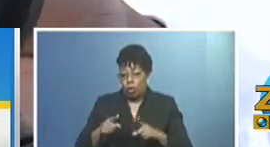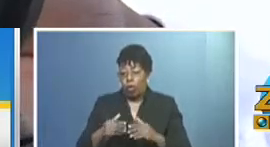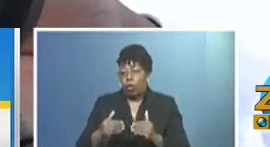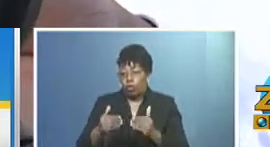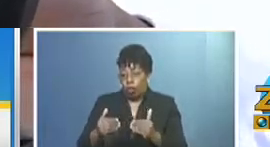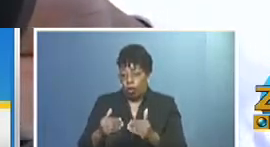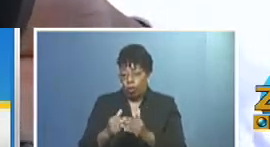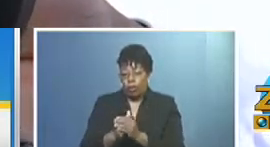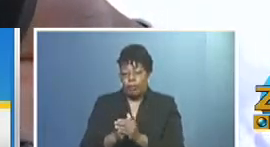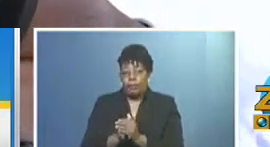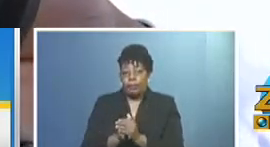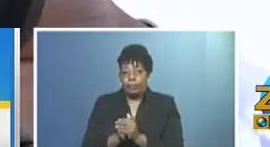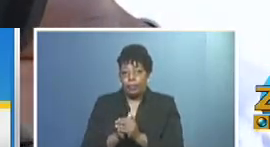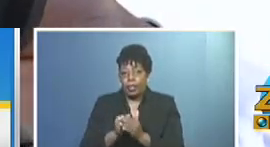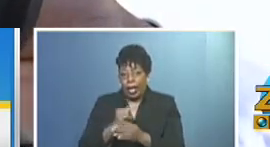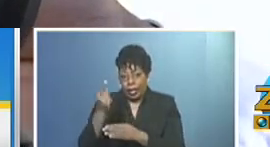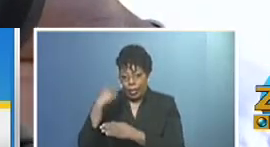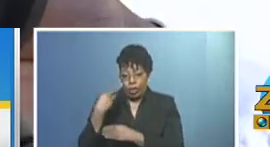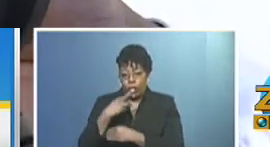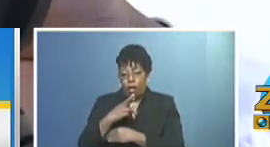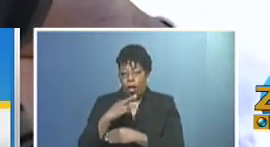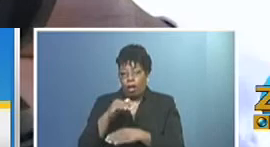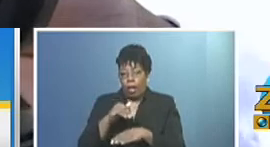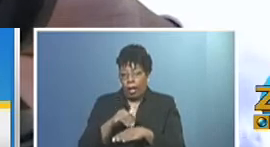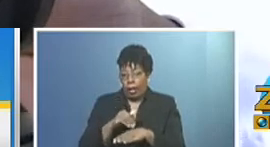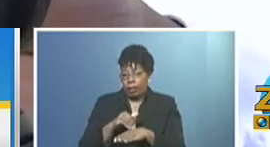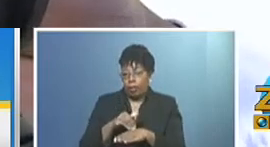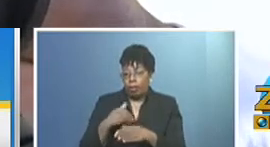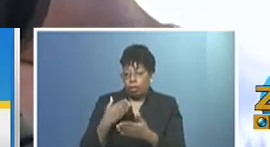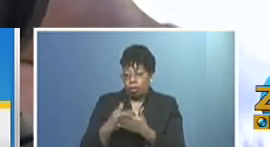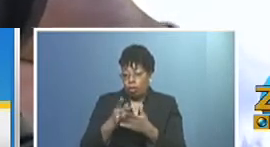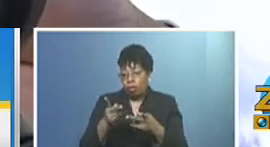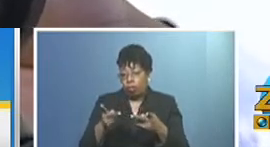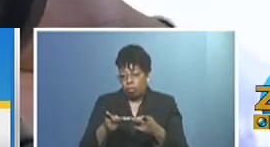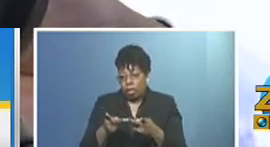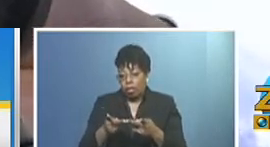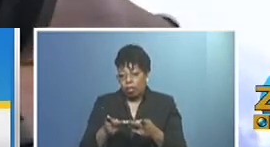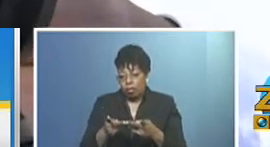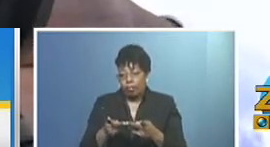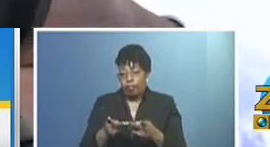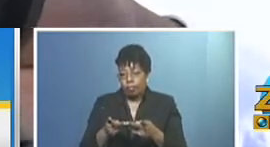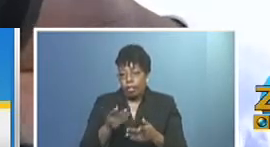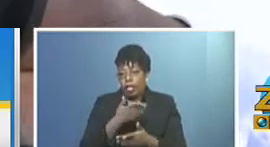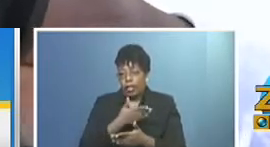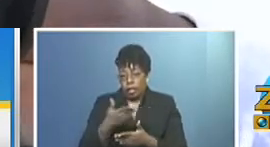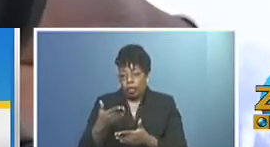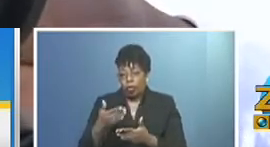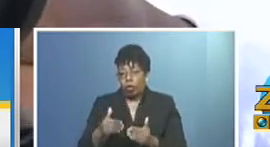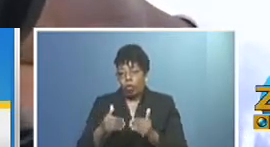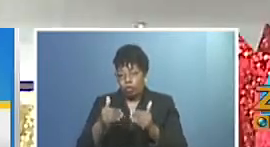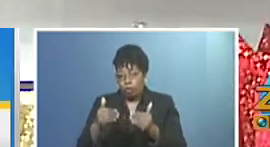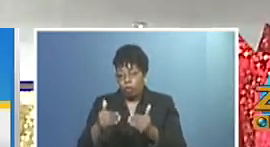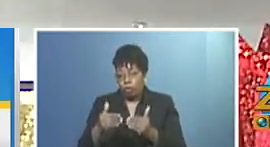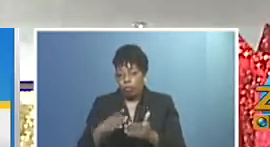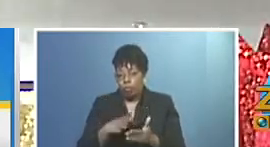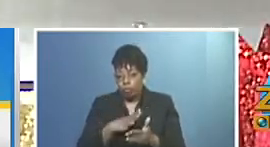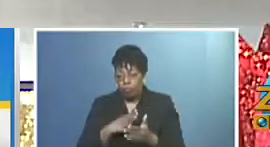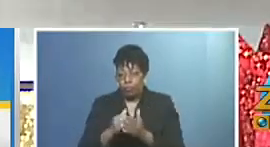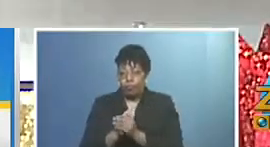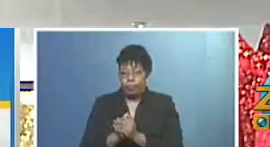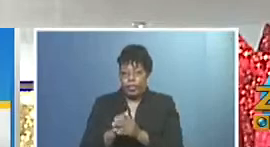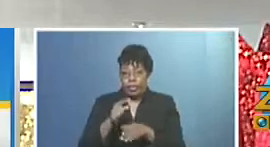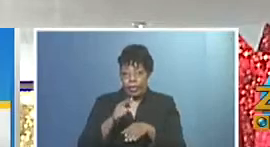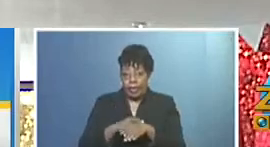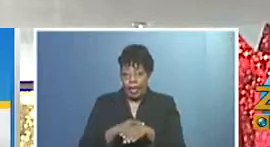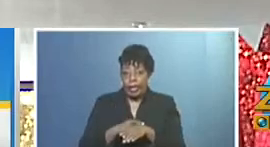think we're at a good place, and things should be moving forward from this point on. It's time